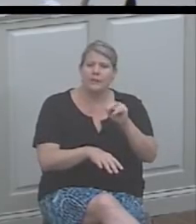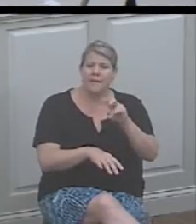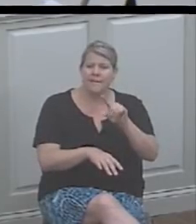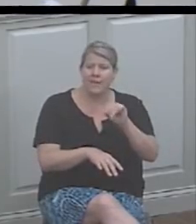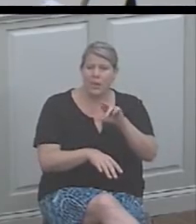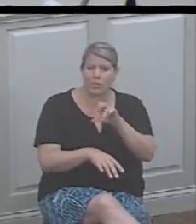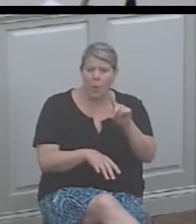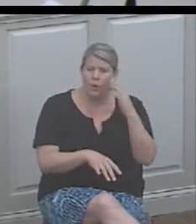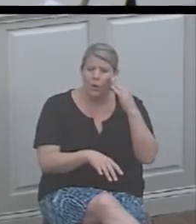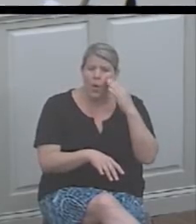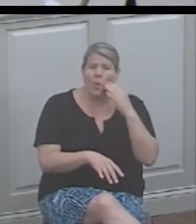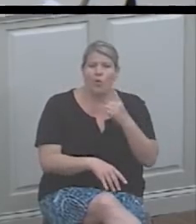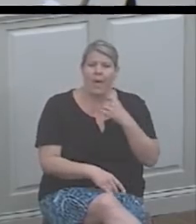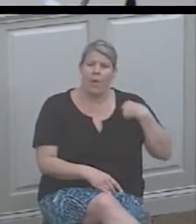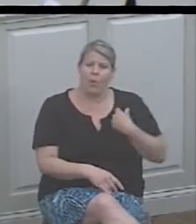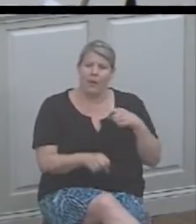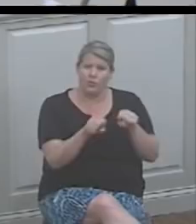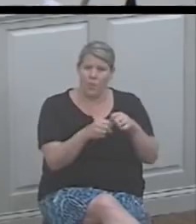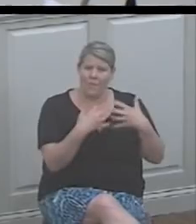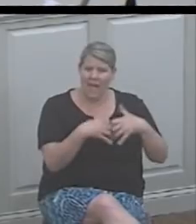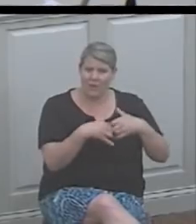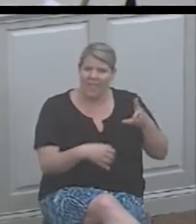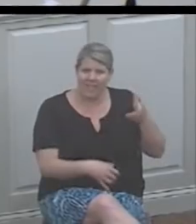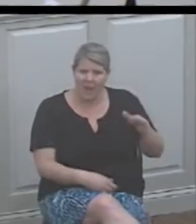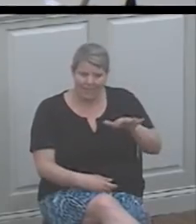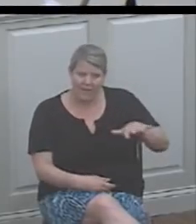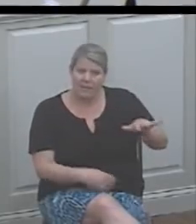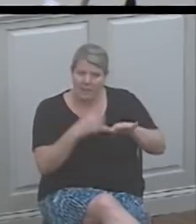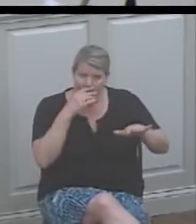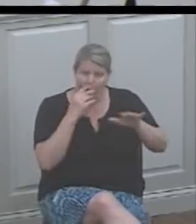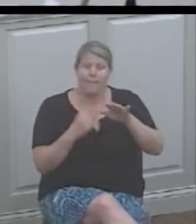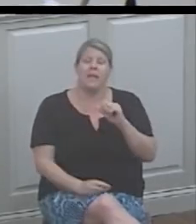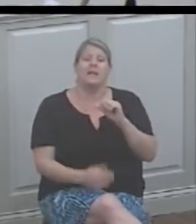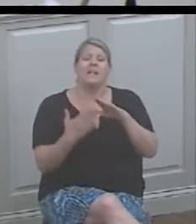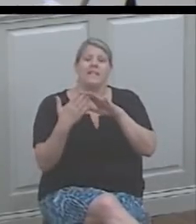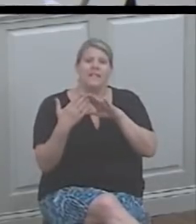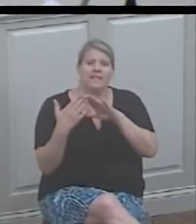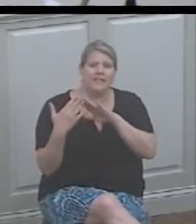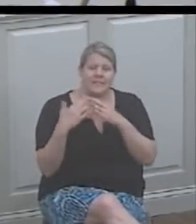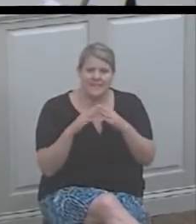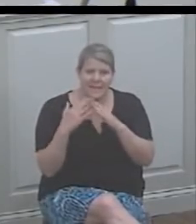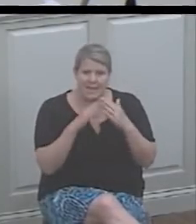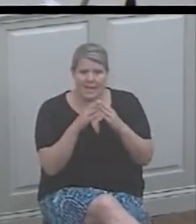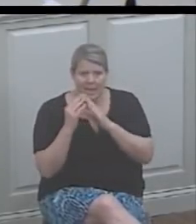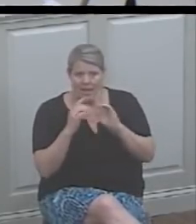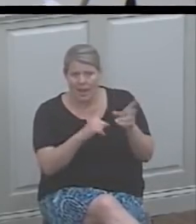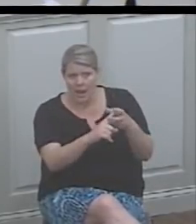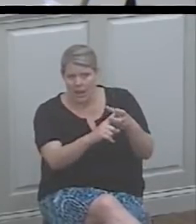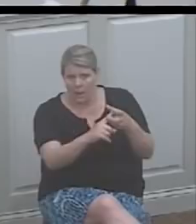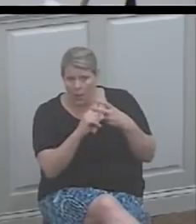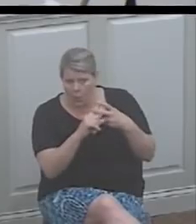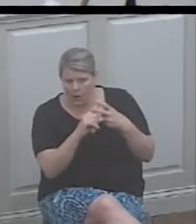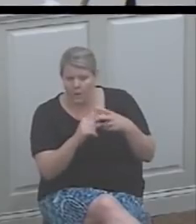Hogsett Elementary School is. The city lured Genesco to make